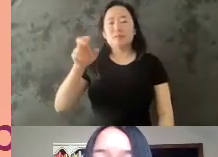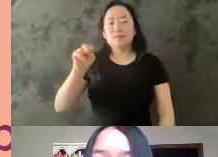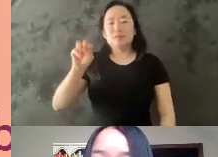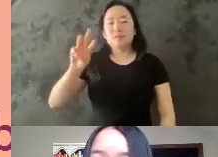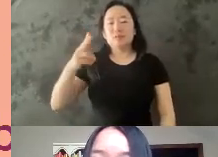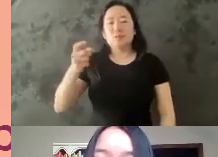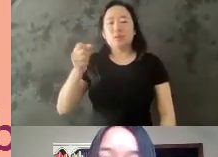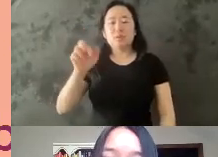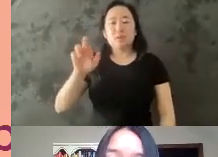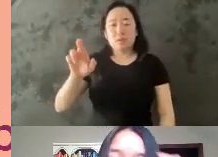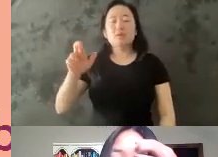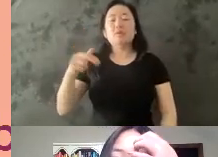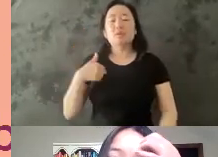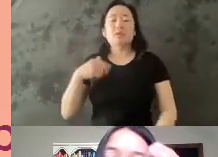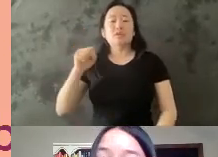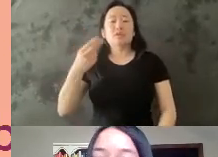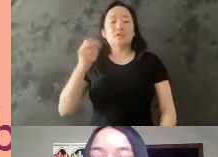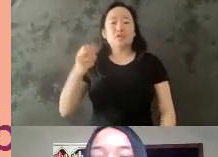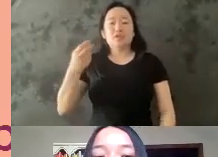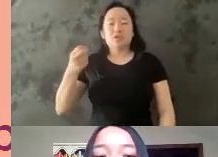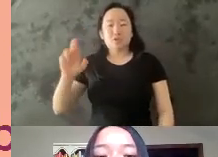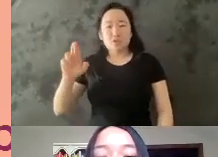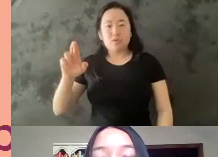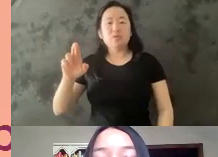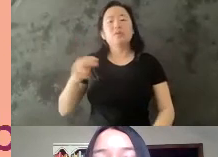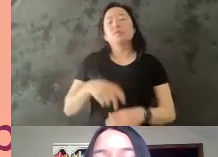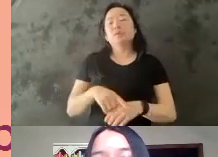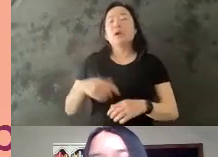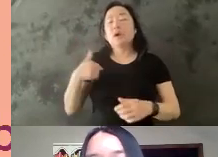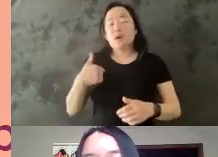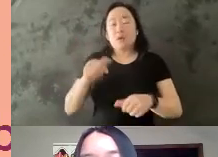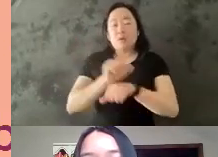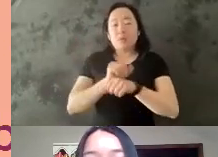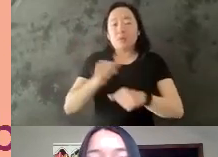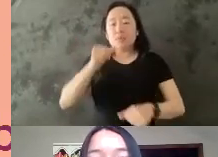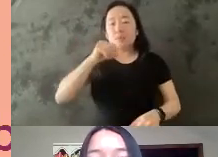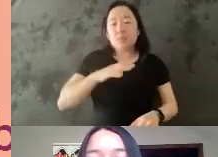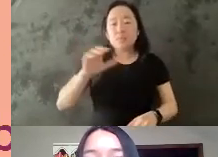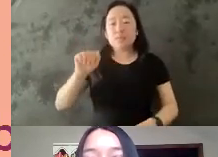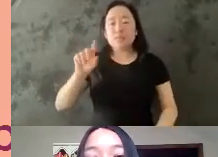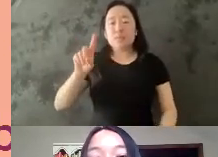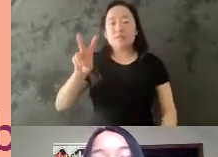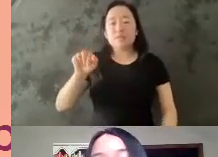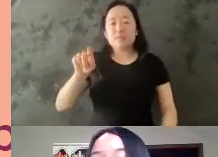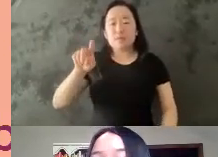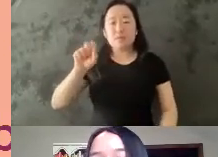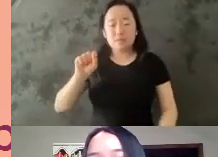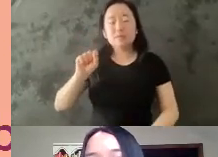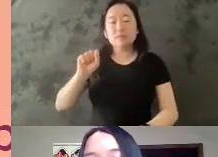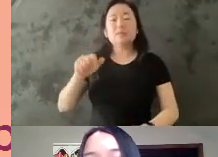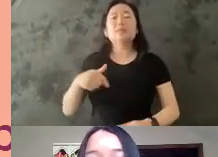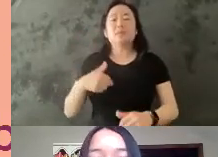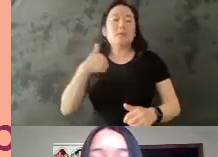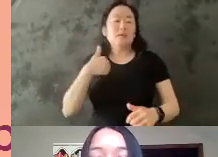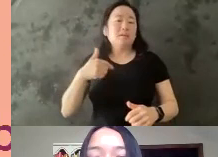Community Education and Outreach Manager at Women's Advocates, which is a nonprofit organization located in St. Paul,